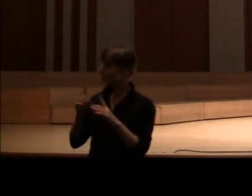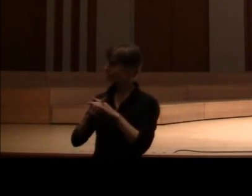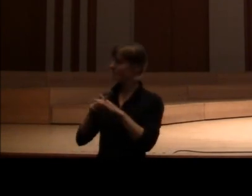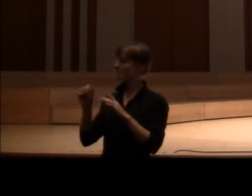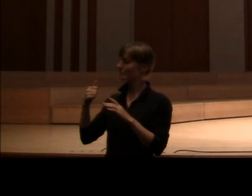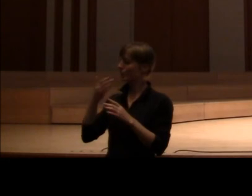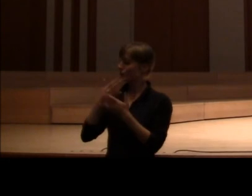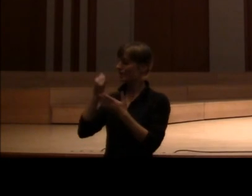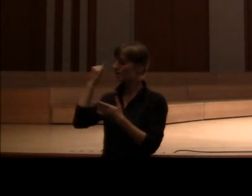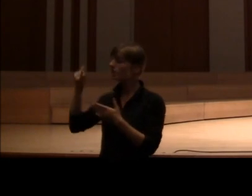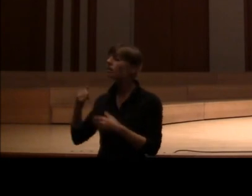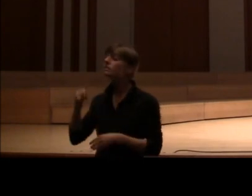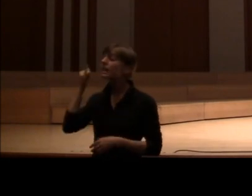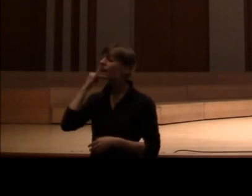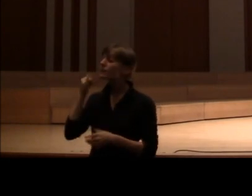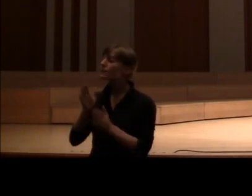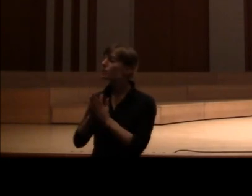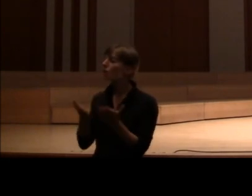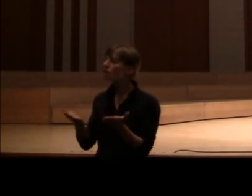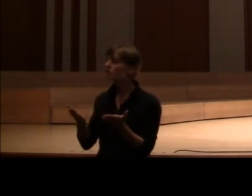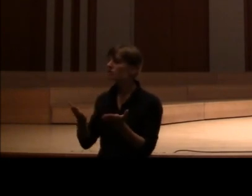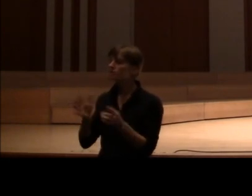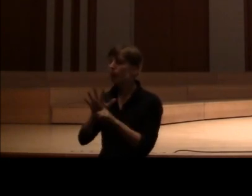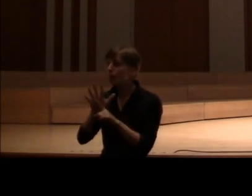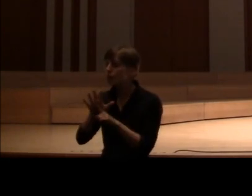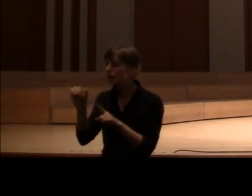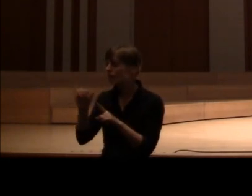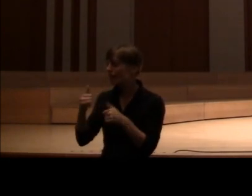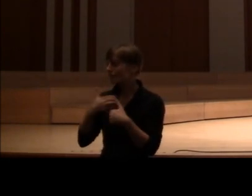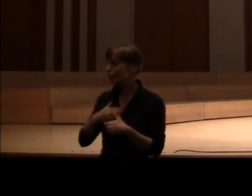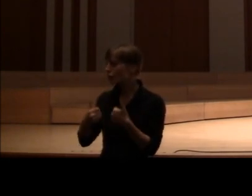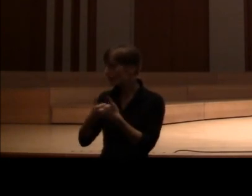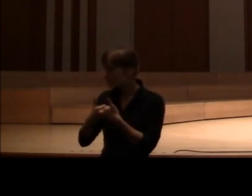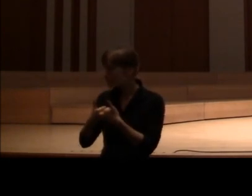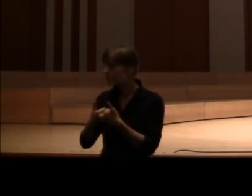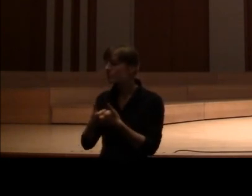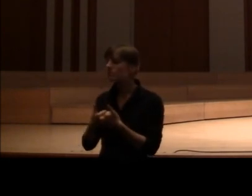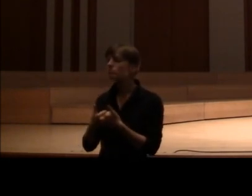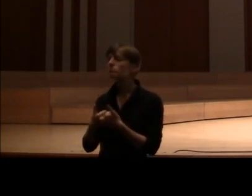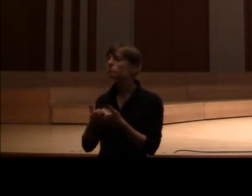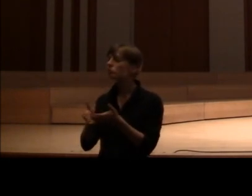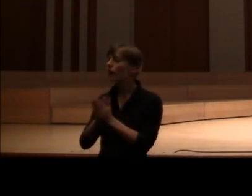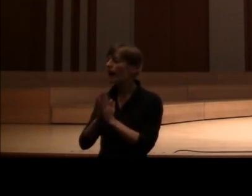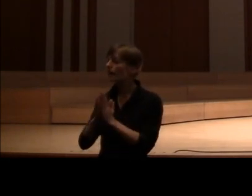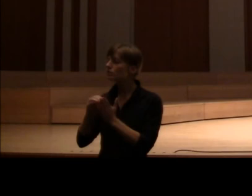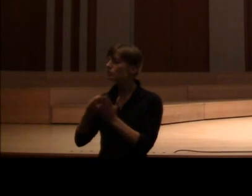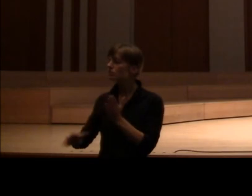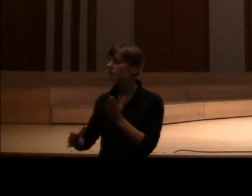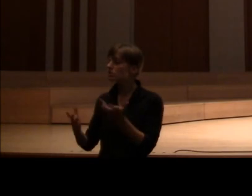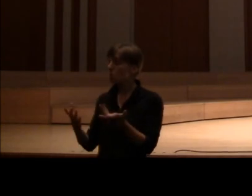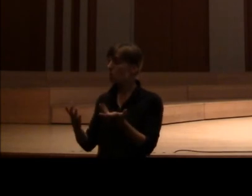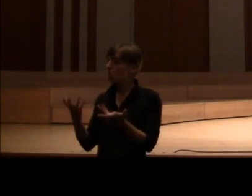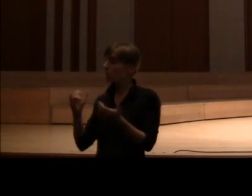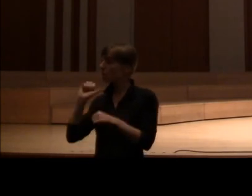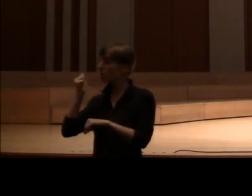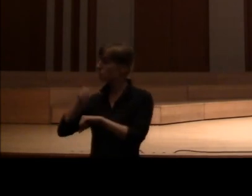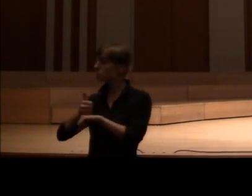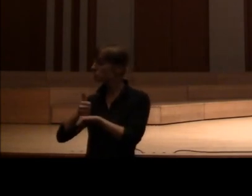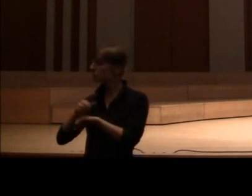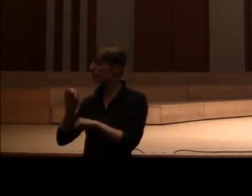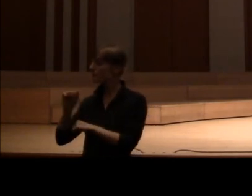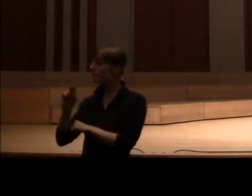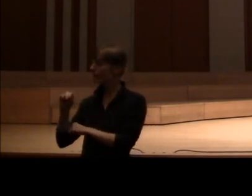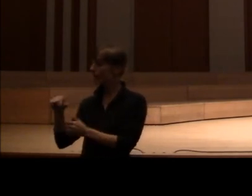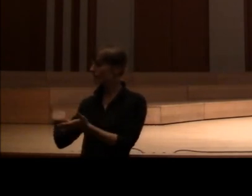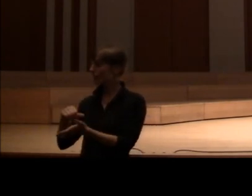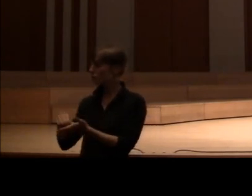let's say you take a book that's really popular, like The Hunger Games, and you ask the students, how about you create a fan page for this book? You can